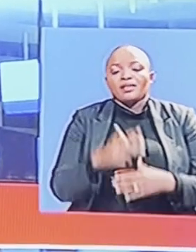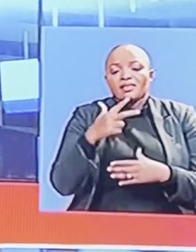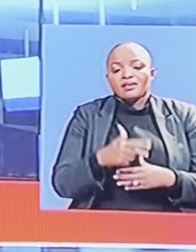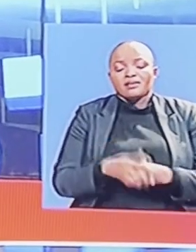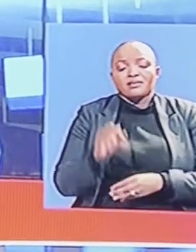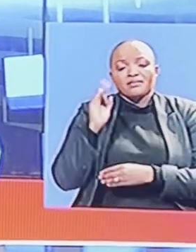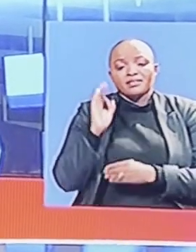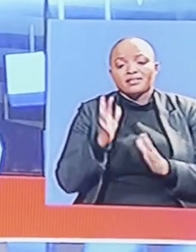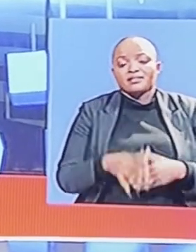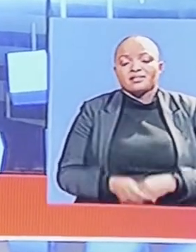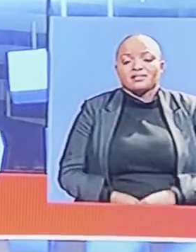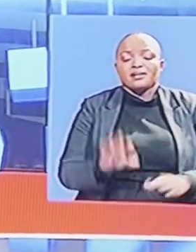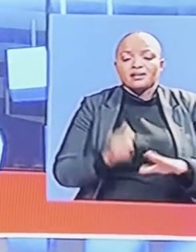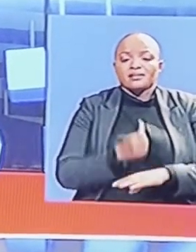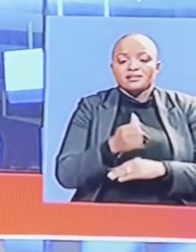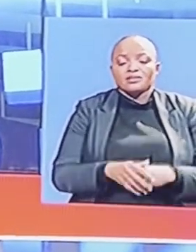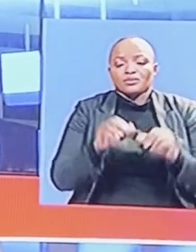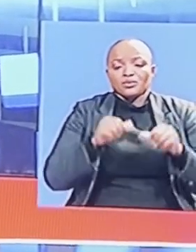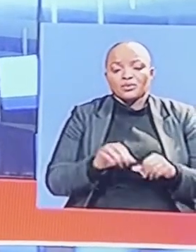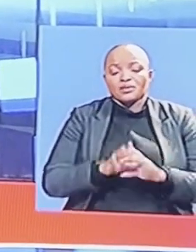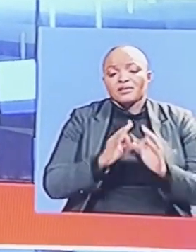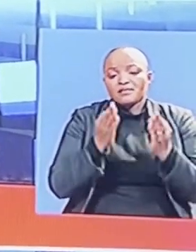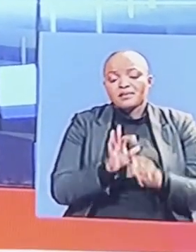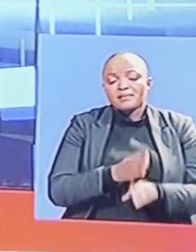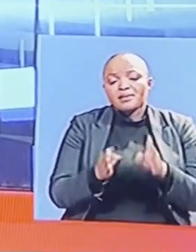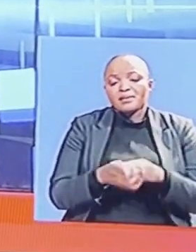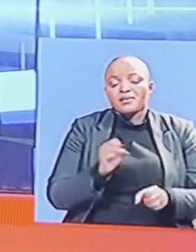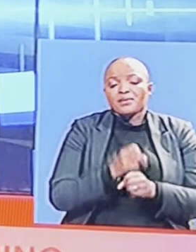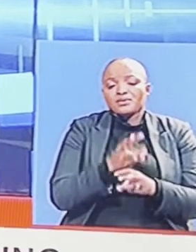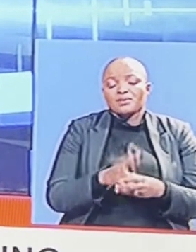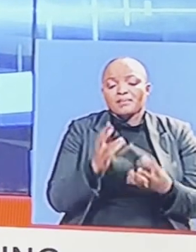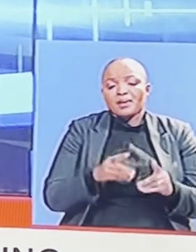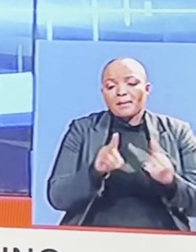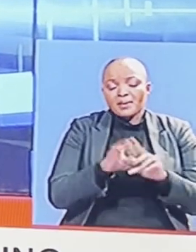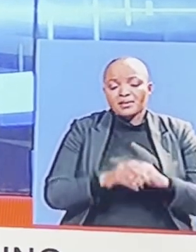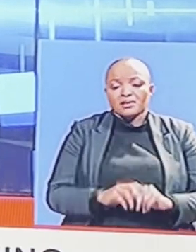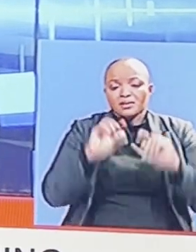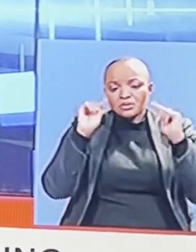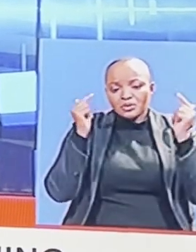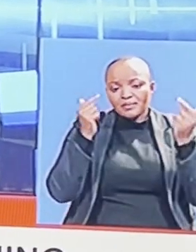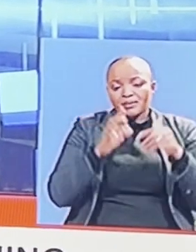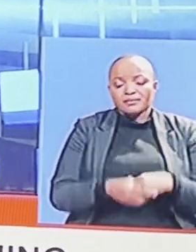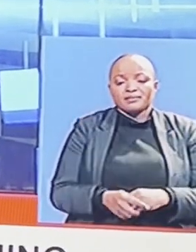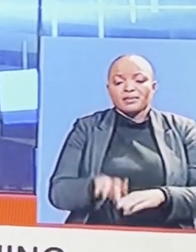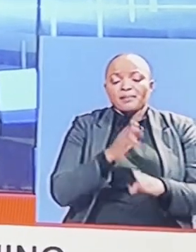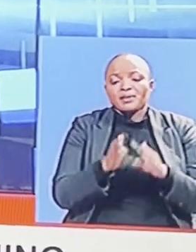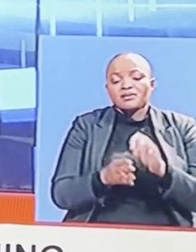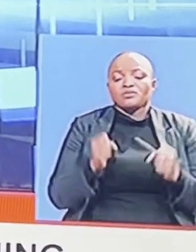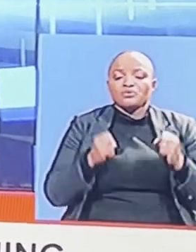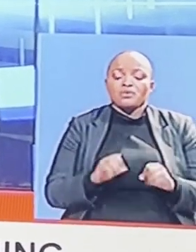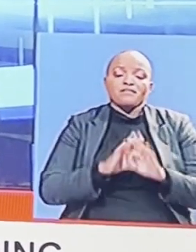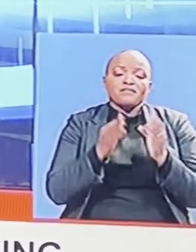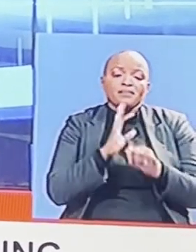groups across the city. The ongoing family building workshop held under the campaign theme building strong